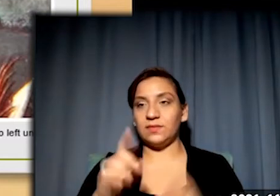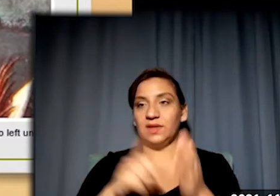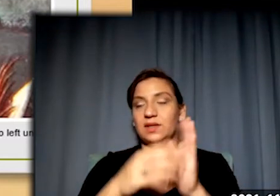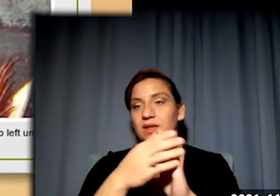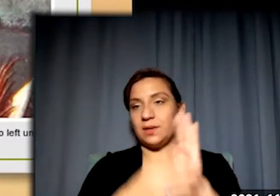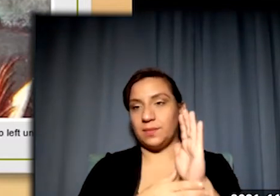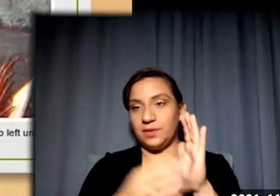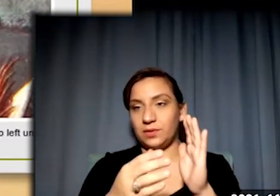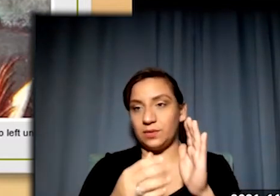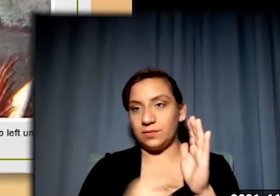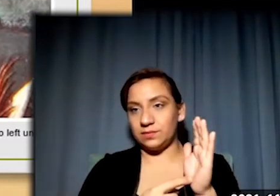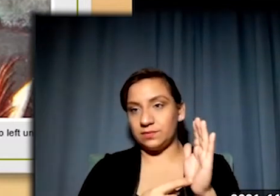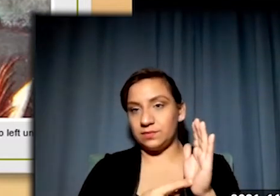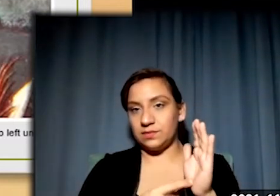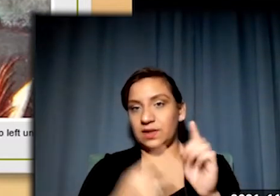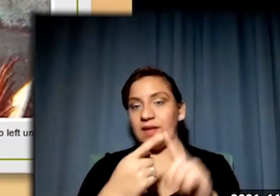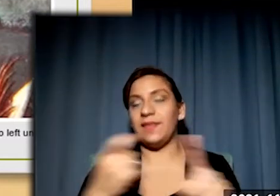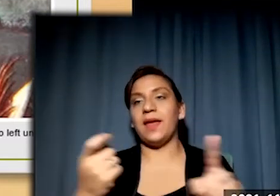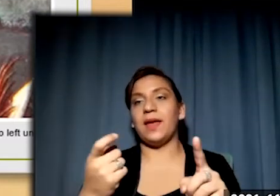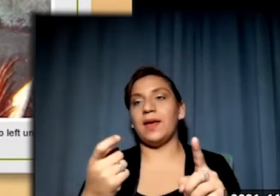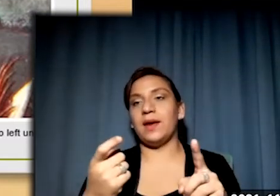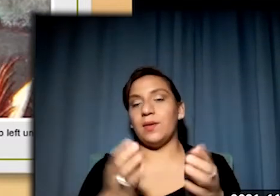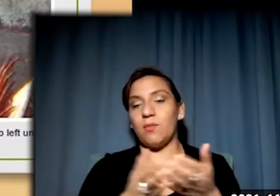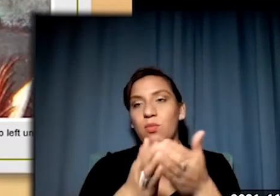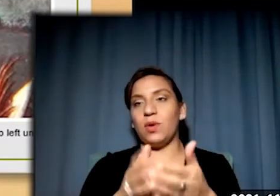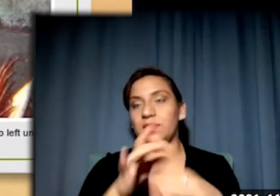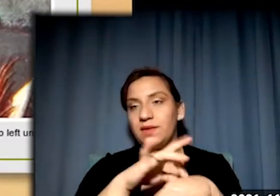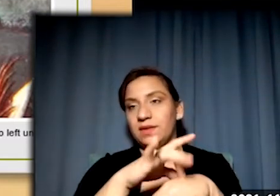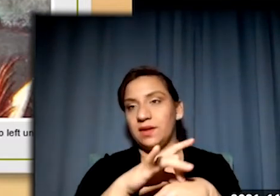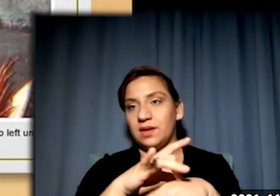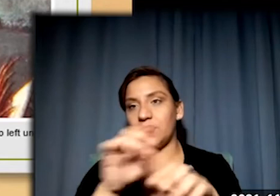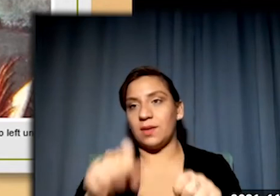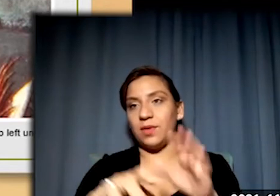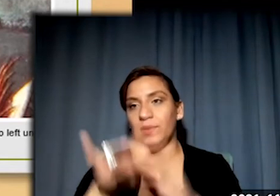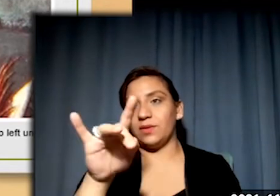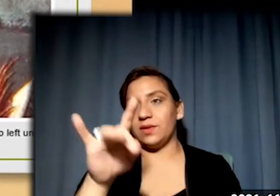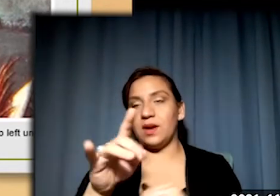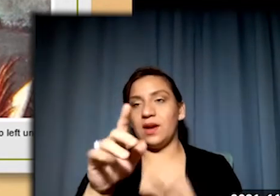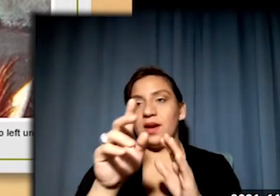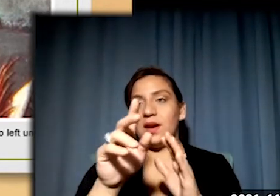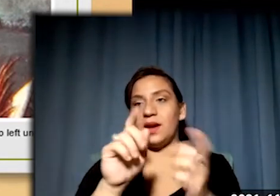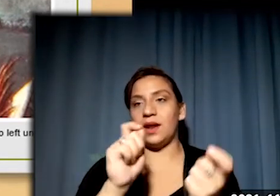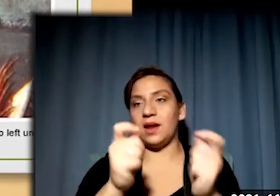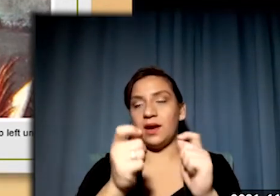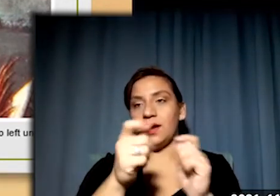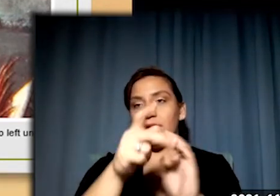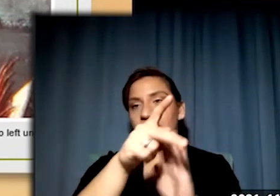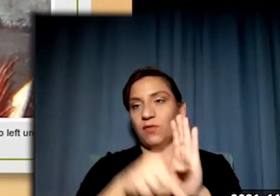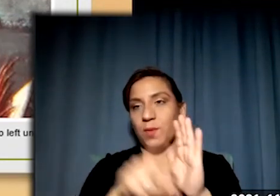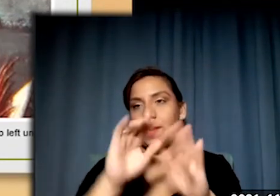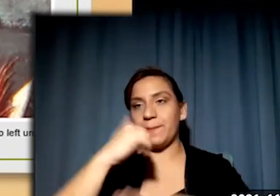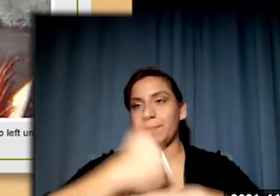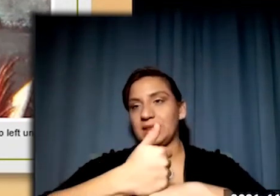Tierra, discusses the reforms of fortifications in Puerta de Tierra implemented in the 19th